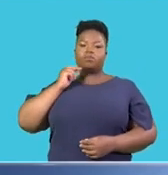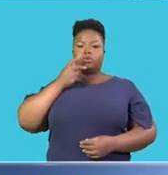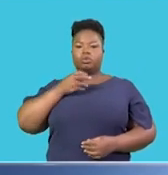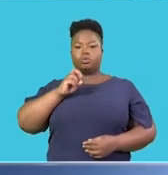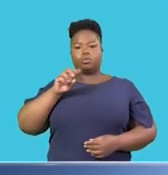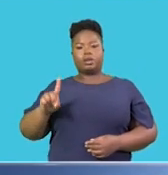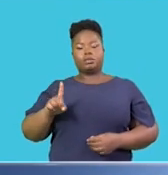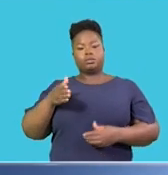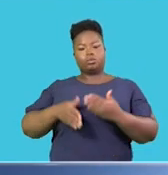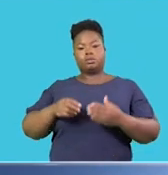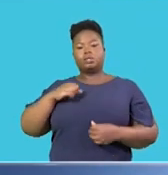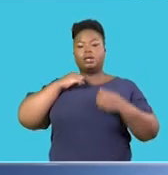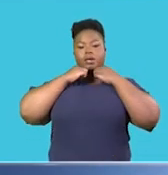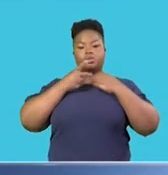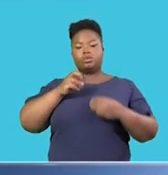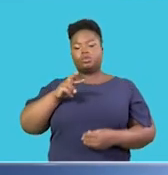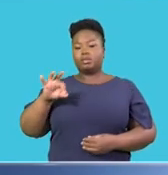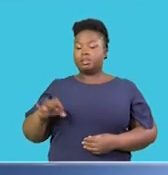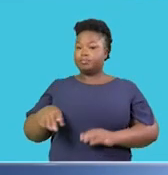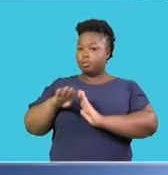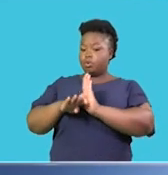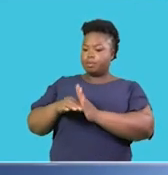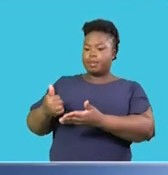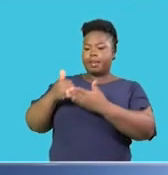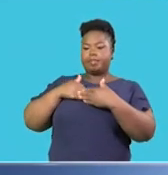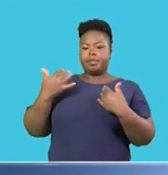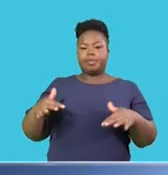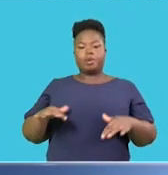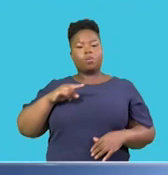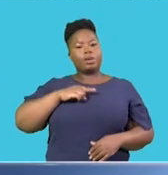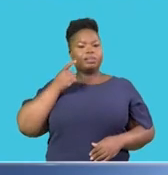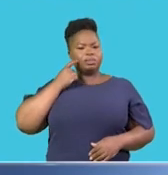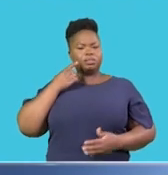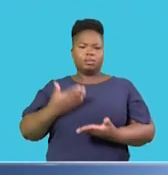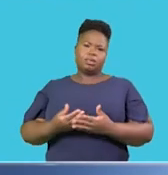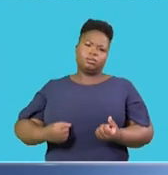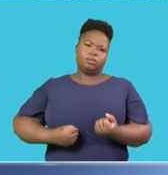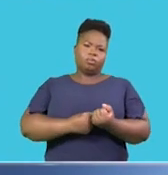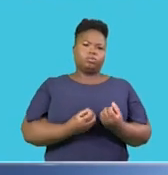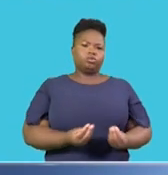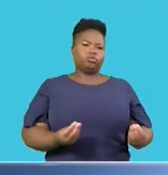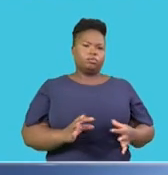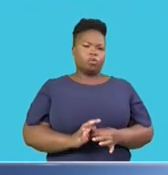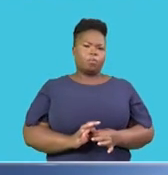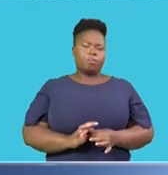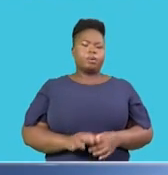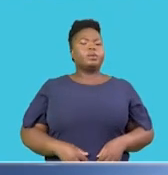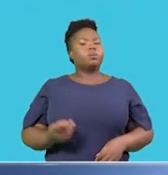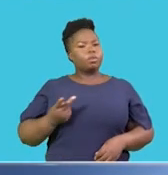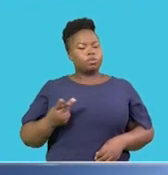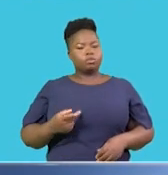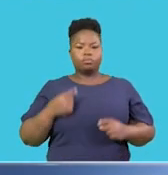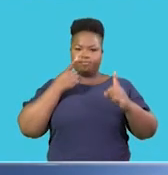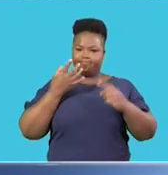August 2023. This program ingisize kakhulu in terms of bengikwazi ukuthi nami ngibeke something etafuleni ekhaya, ngenze umehluko nami